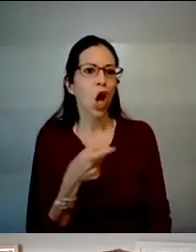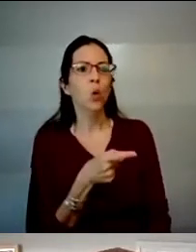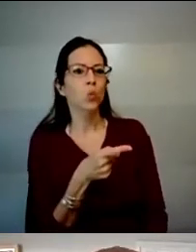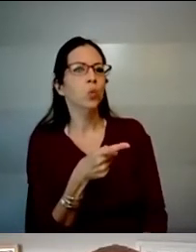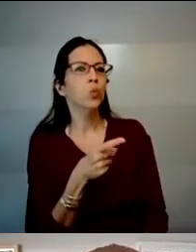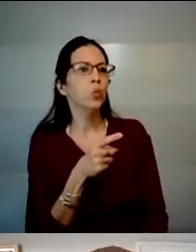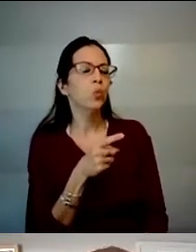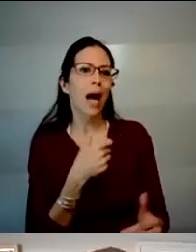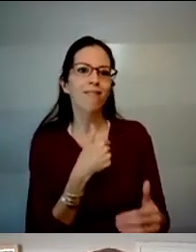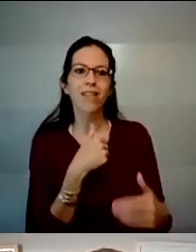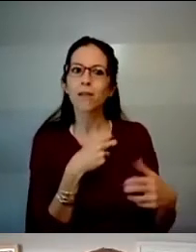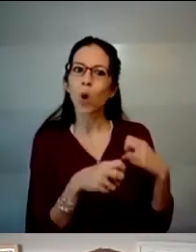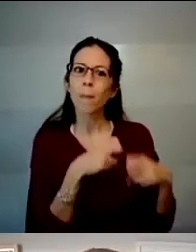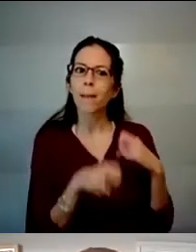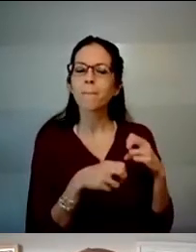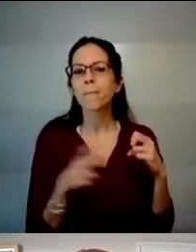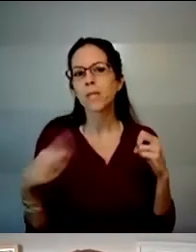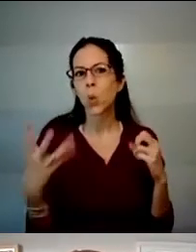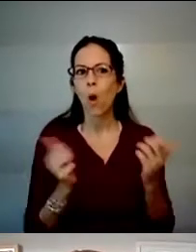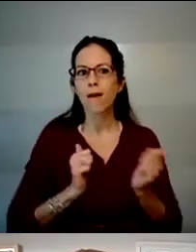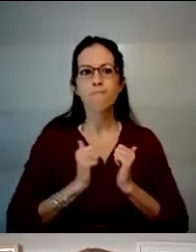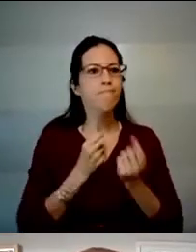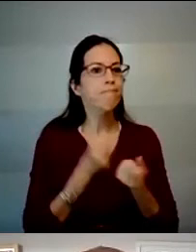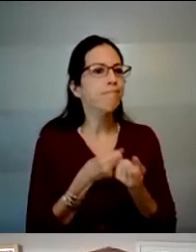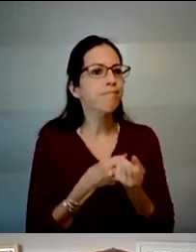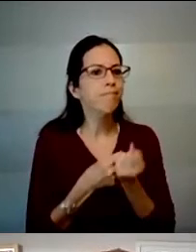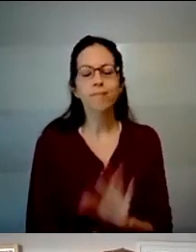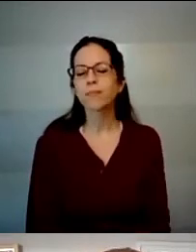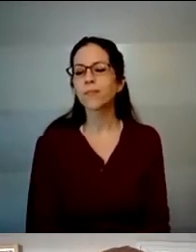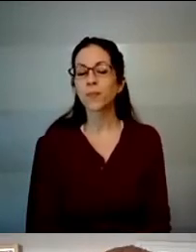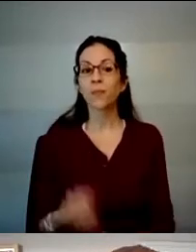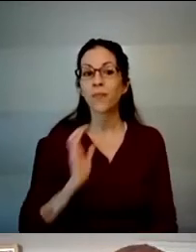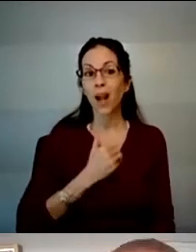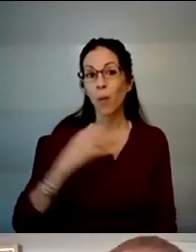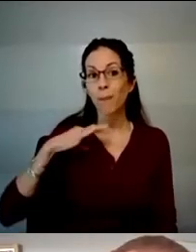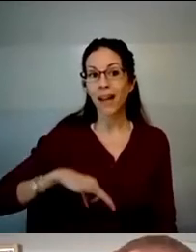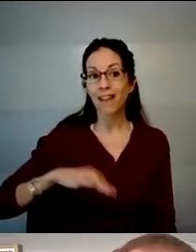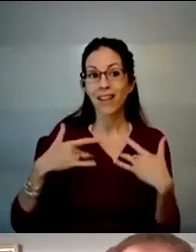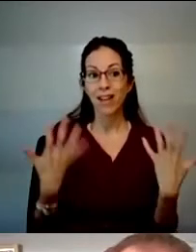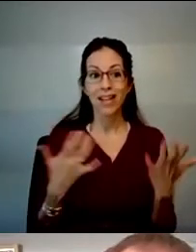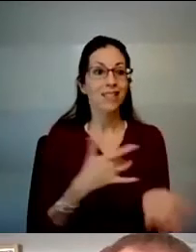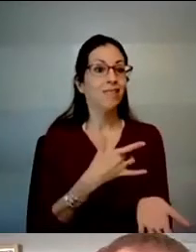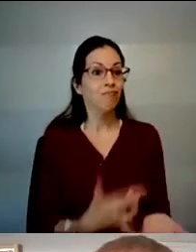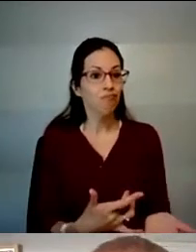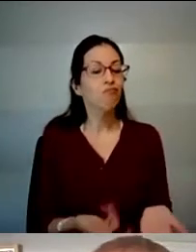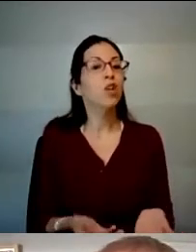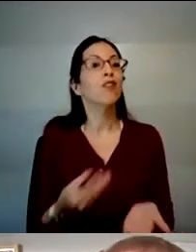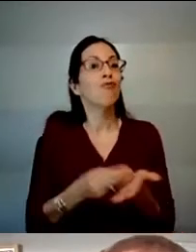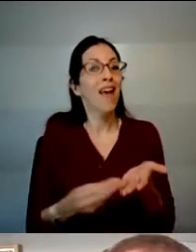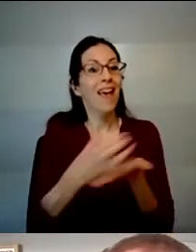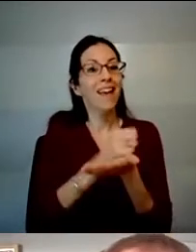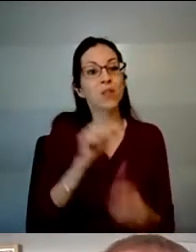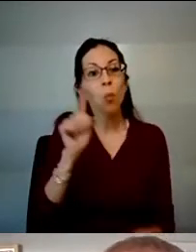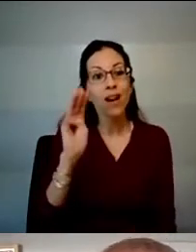wanted to step up to the plate. I mean, our benefit event usually raises $1 million for the institution and we